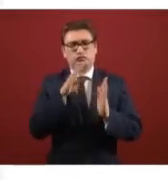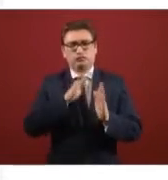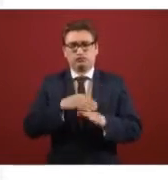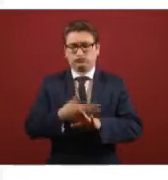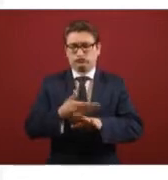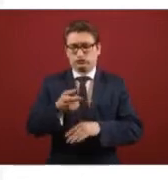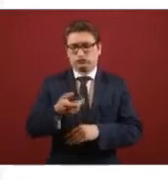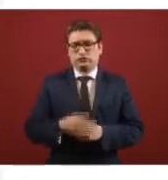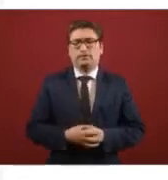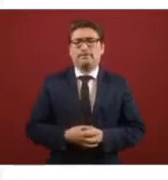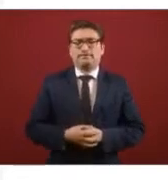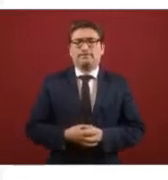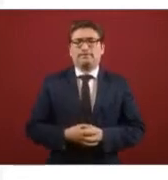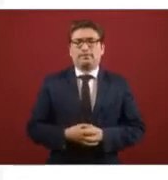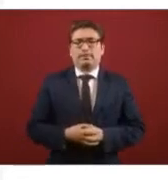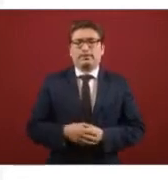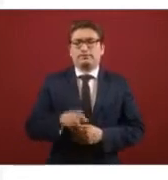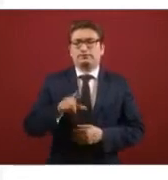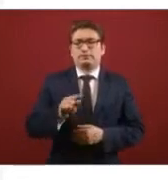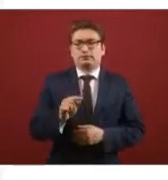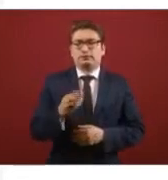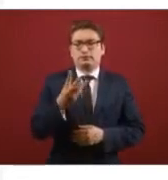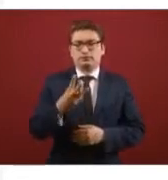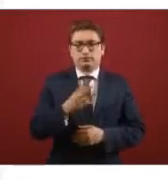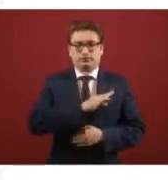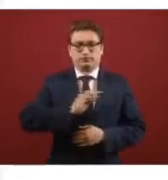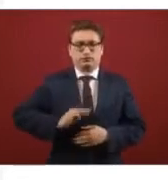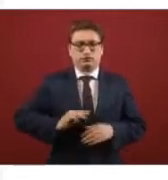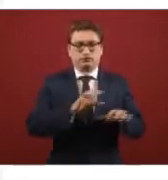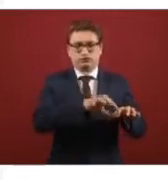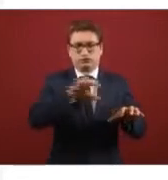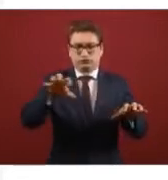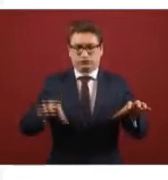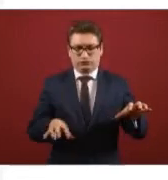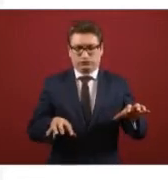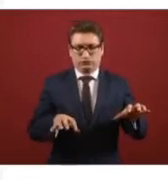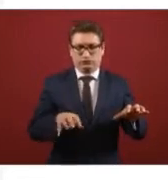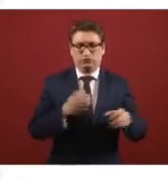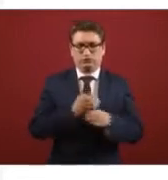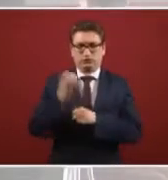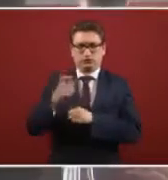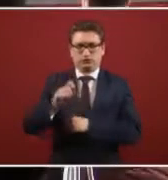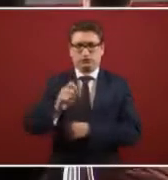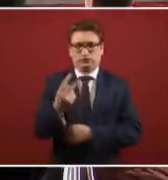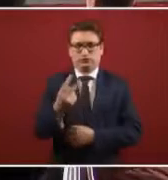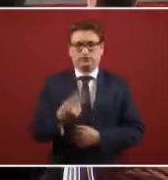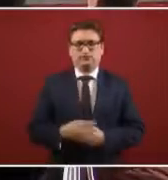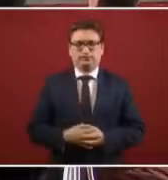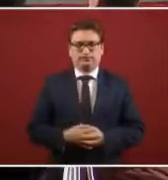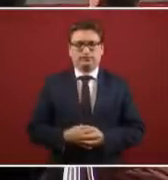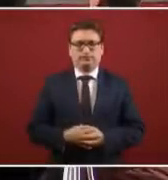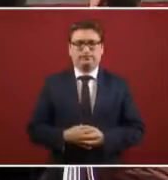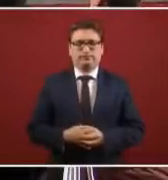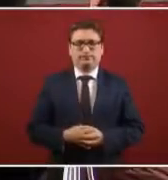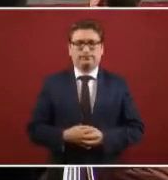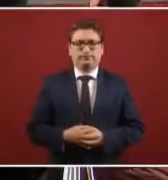new mexicanas rule. de 73 So they municipios out en them on 22 Mondays if they've been estados. cheating the No es people.